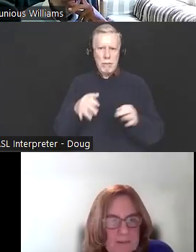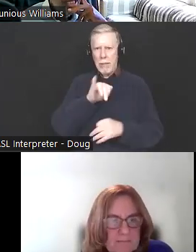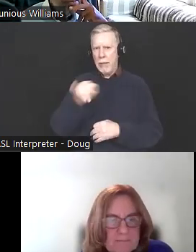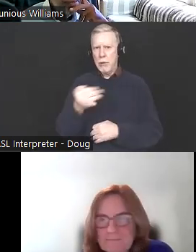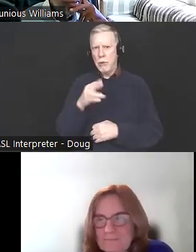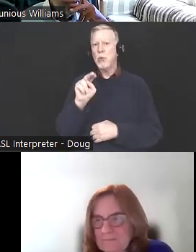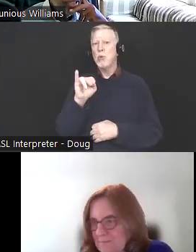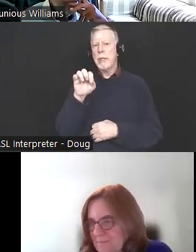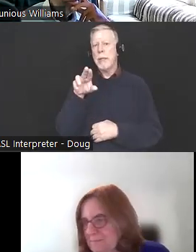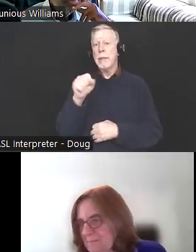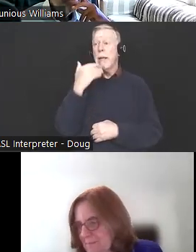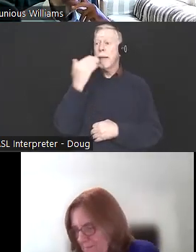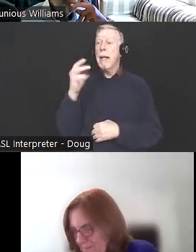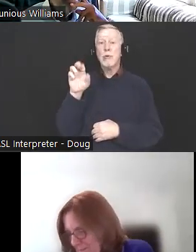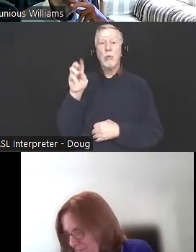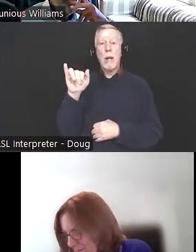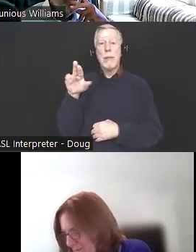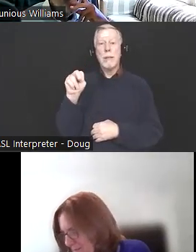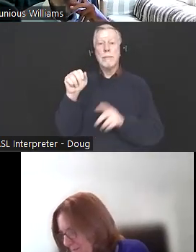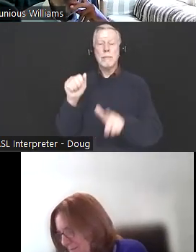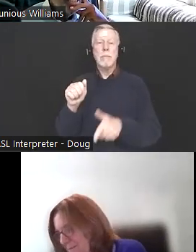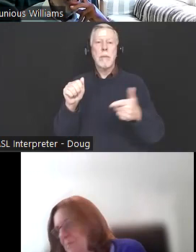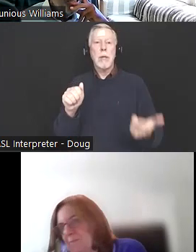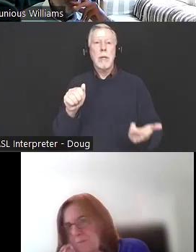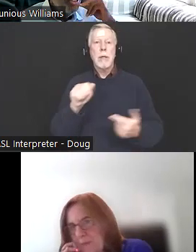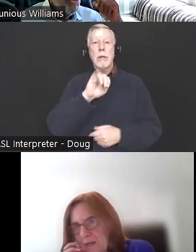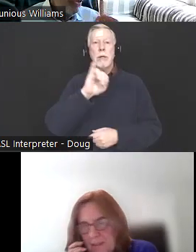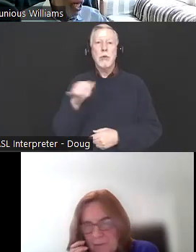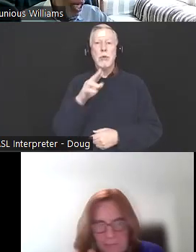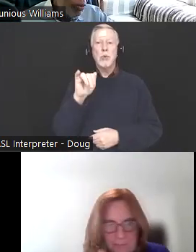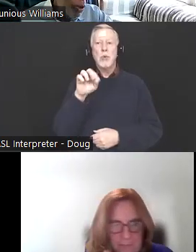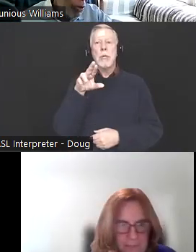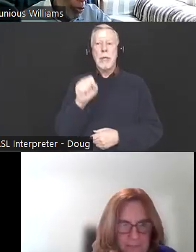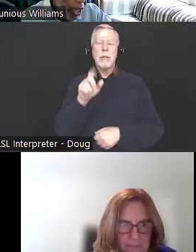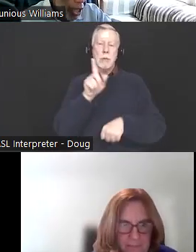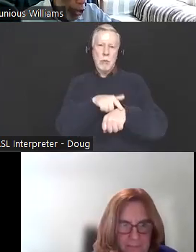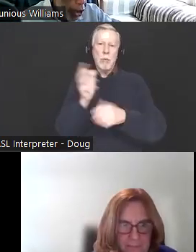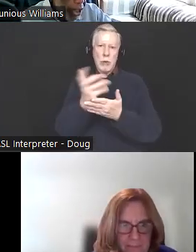Thanks, Robin. Alrighty. So I want to move ahead. We're running short on time.